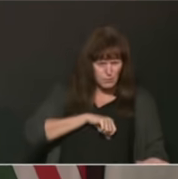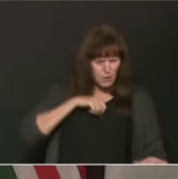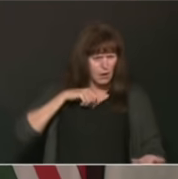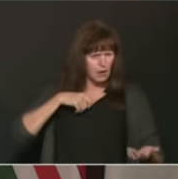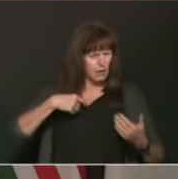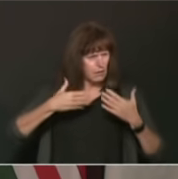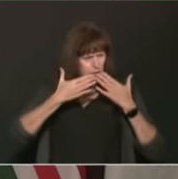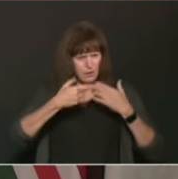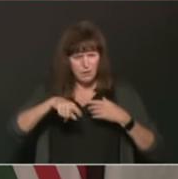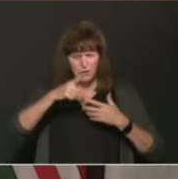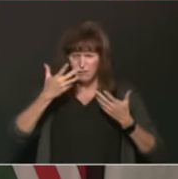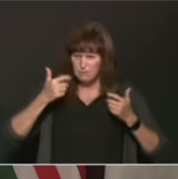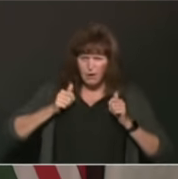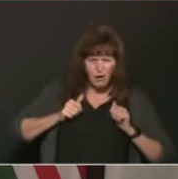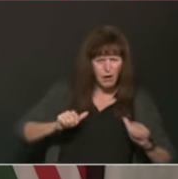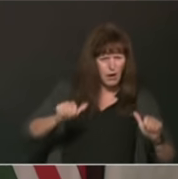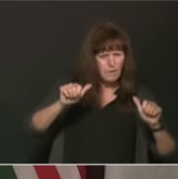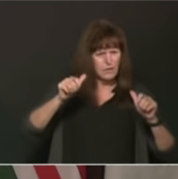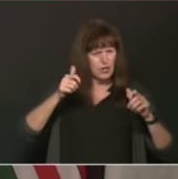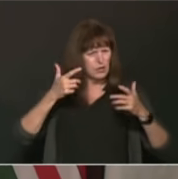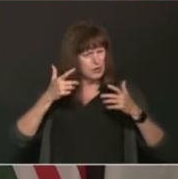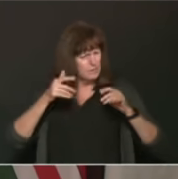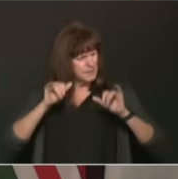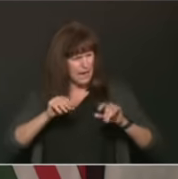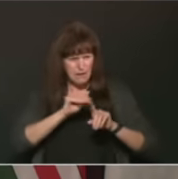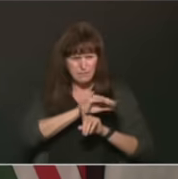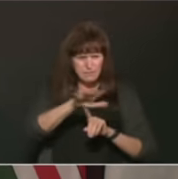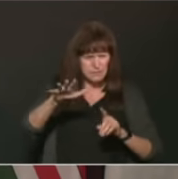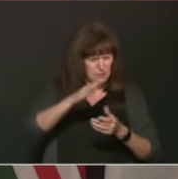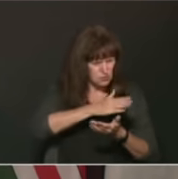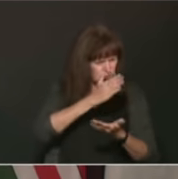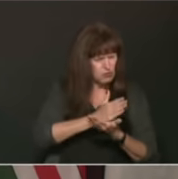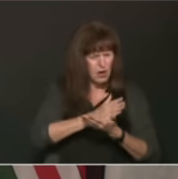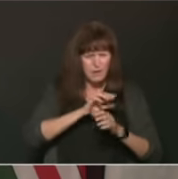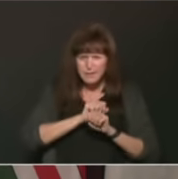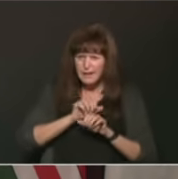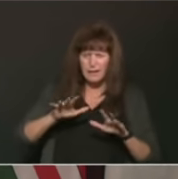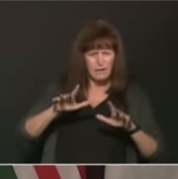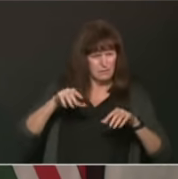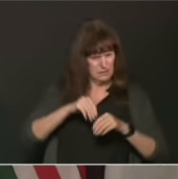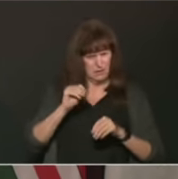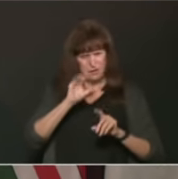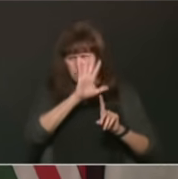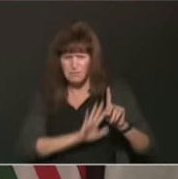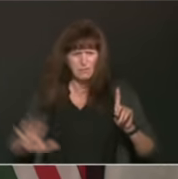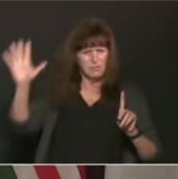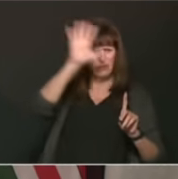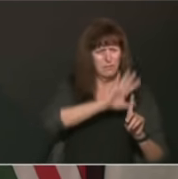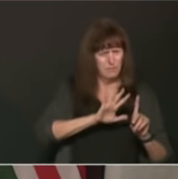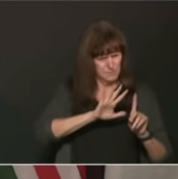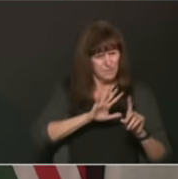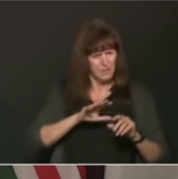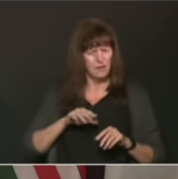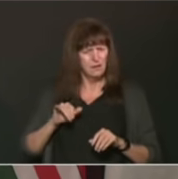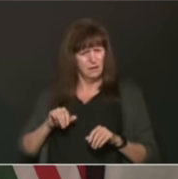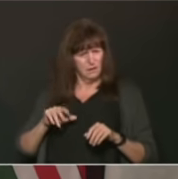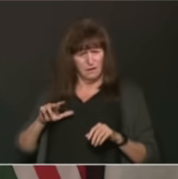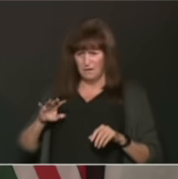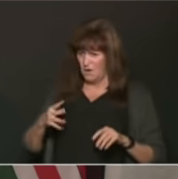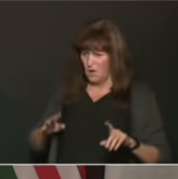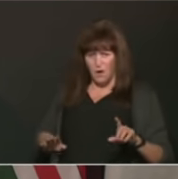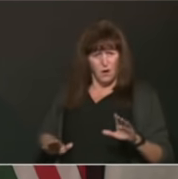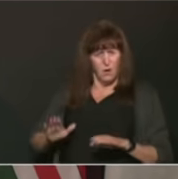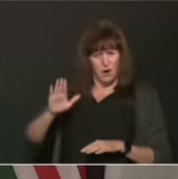spread of COVID-19 in Ontario. And thanks to you, we are managing to keep the fourth wave under control. Thank you.